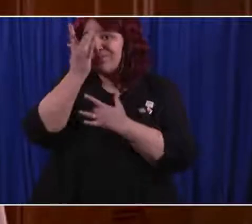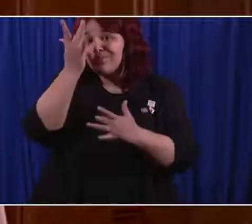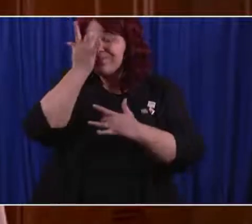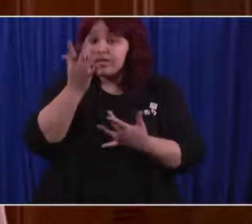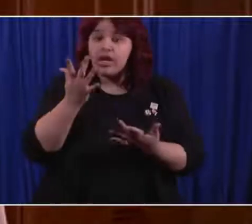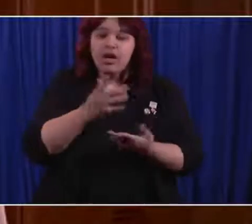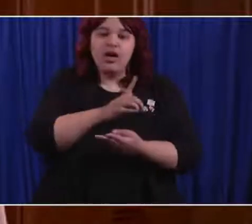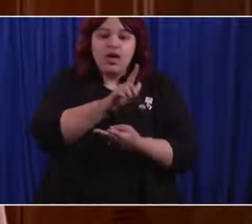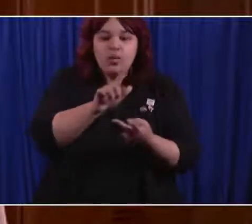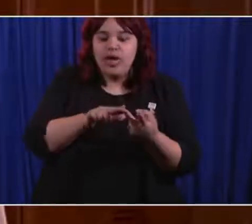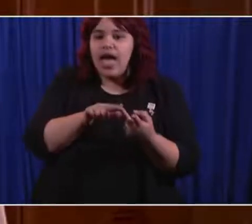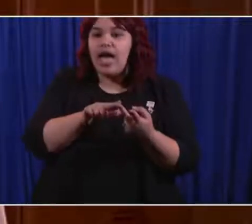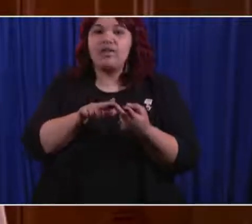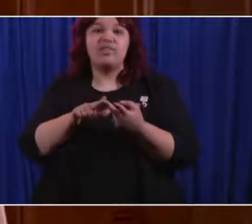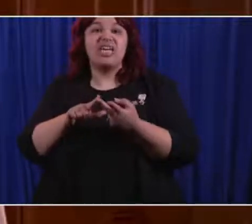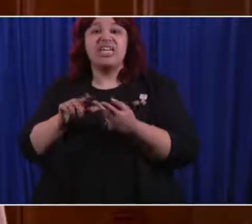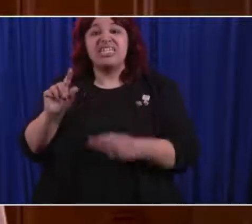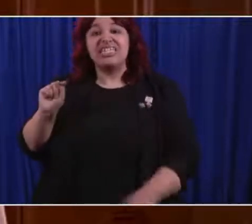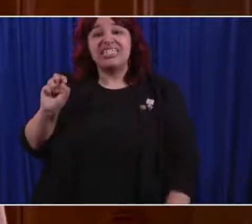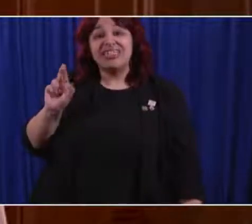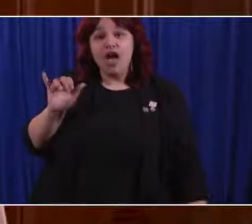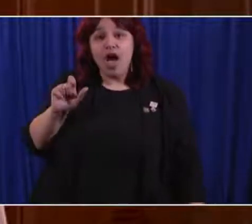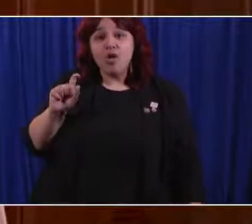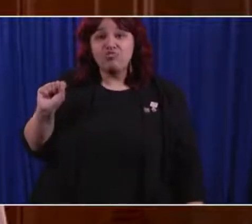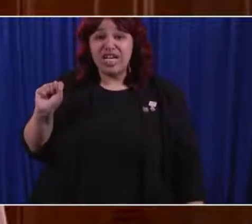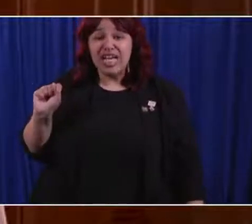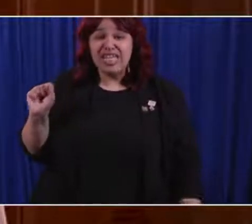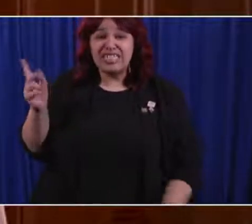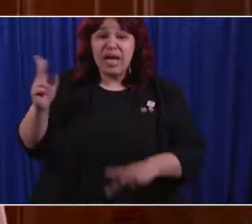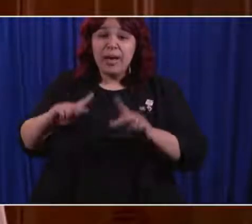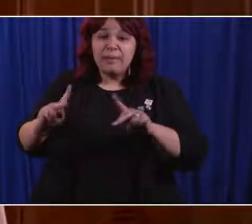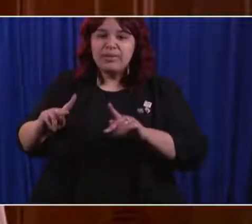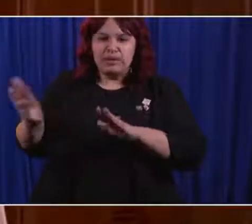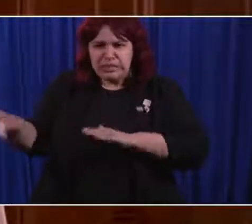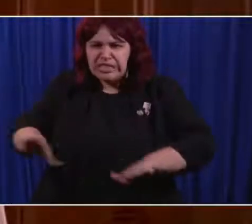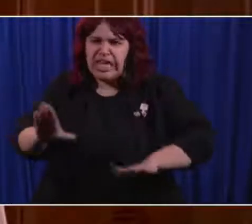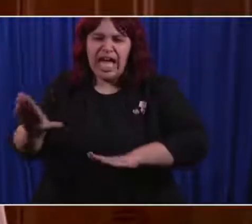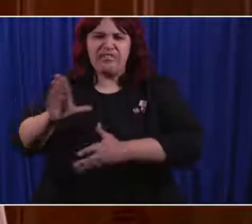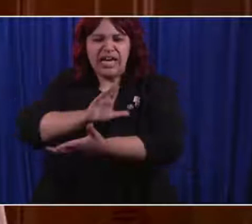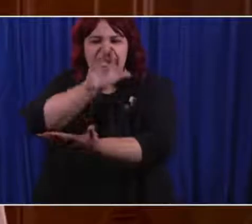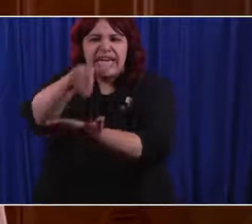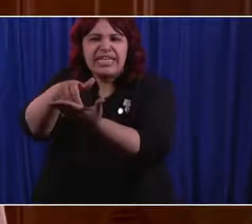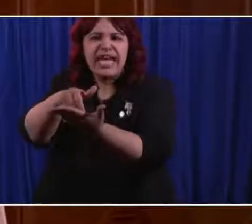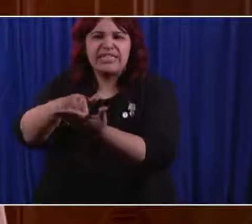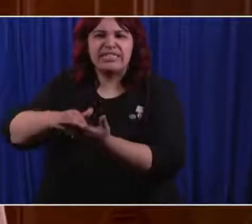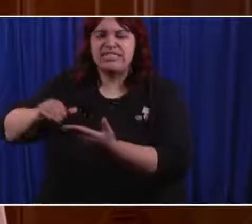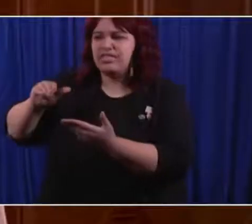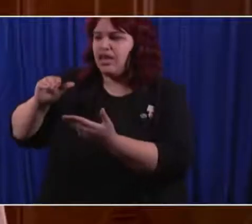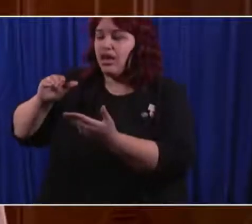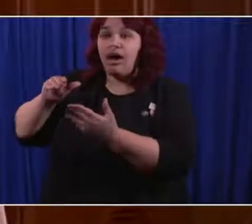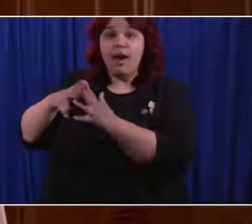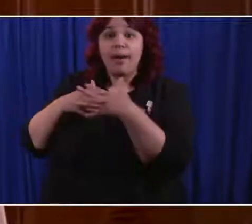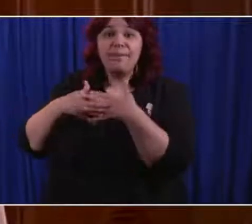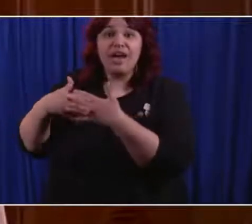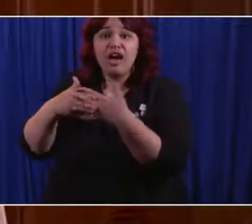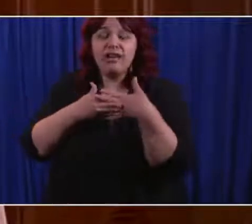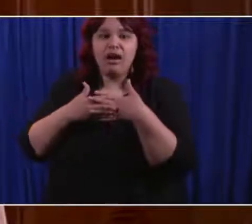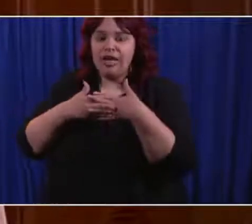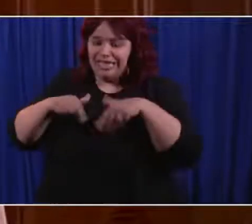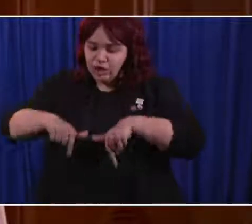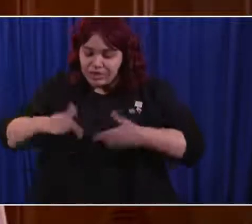have non-state terrorists. What if they decide to introduce the plague or smallpox or something